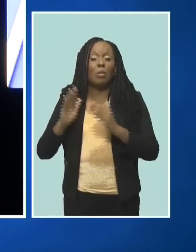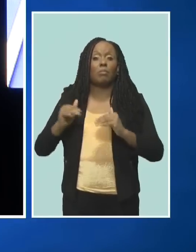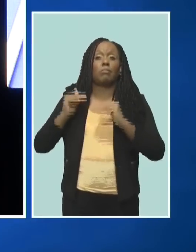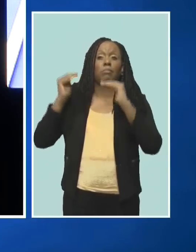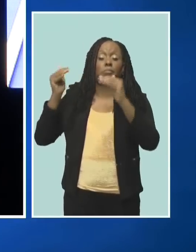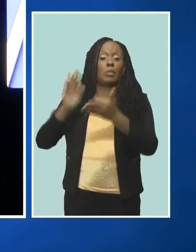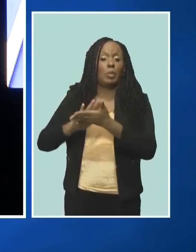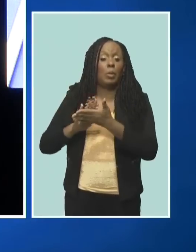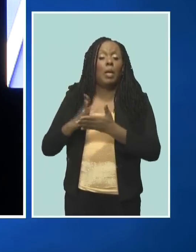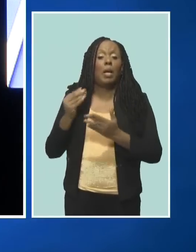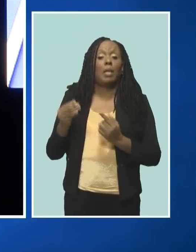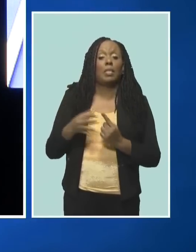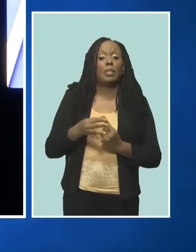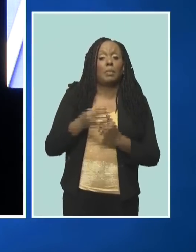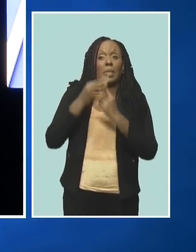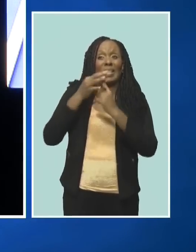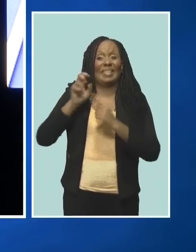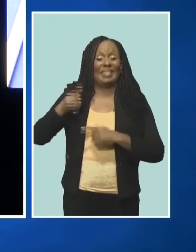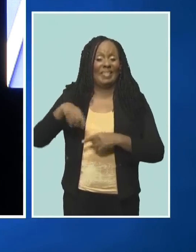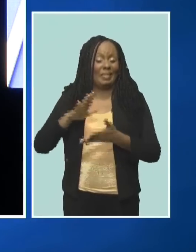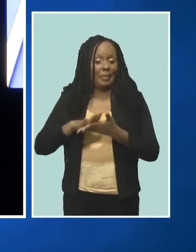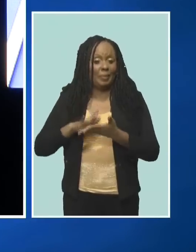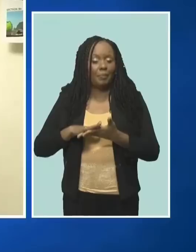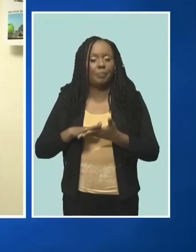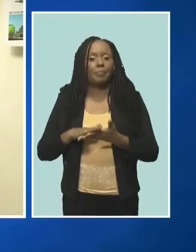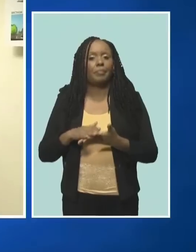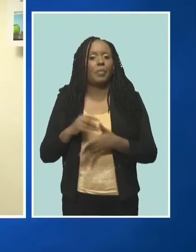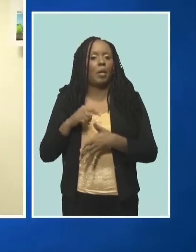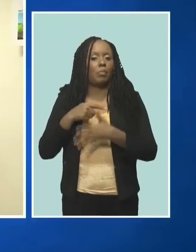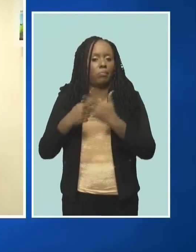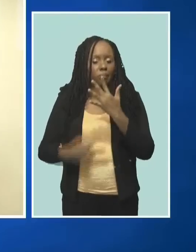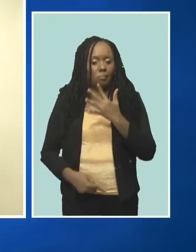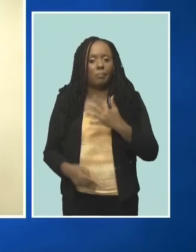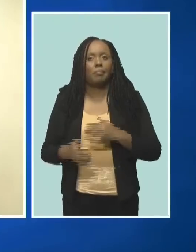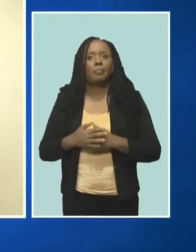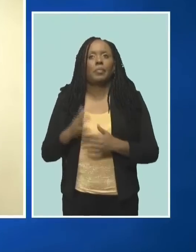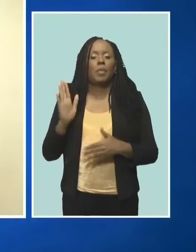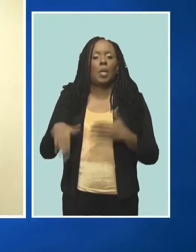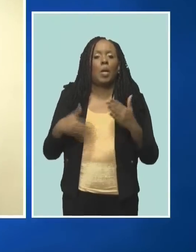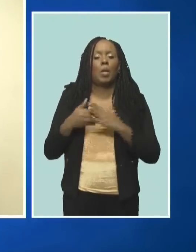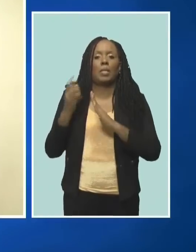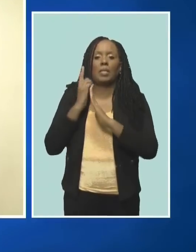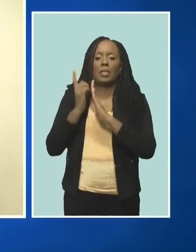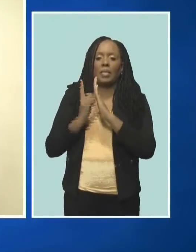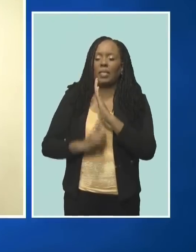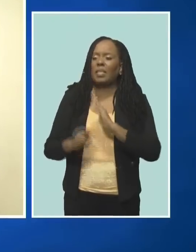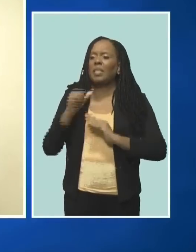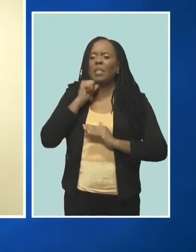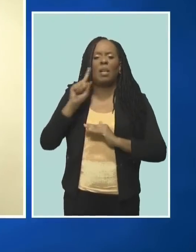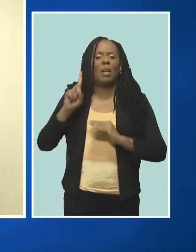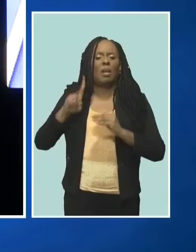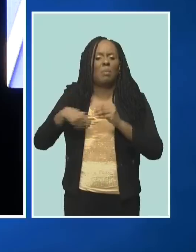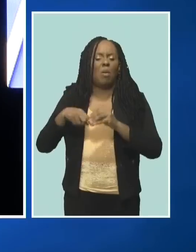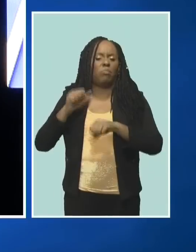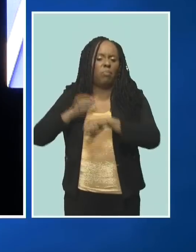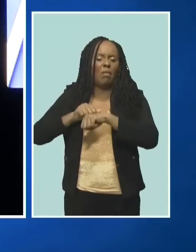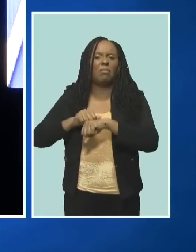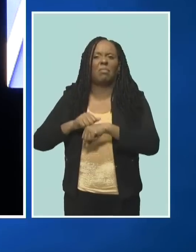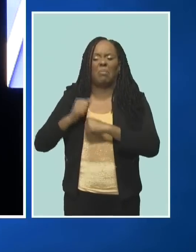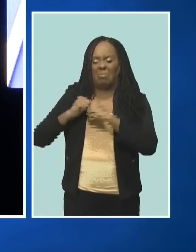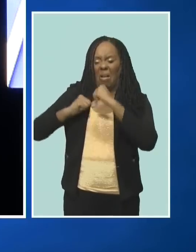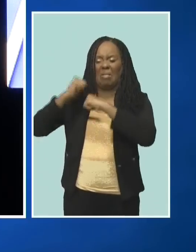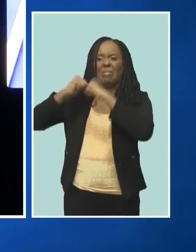Technological and Vocational Training, Kay McConney, says the model designs for school infrastructure are more than about bricks and mortar. They're